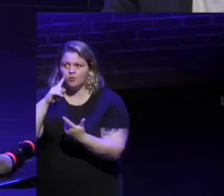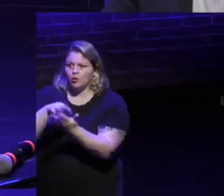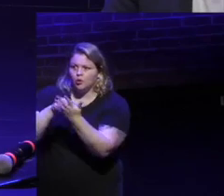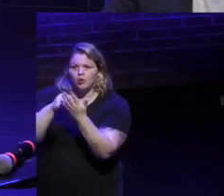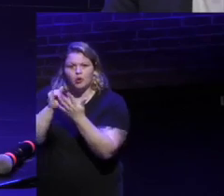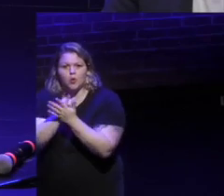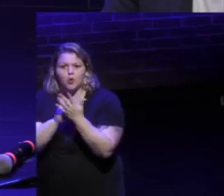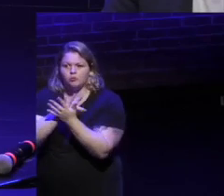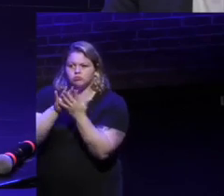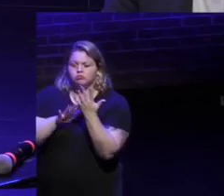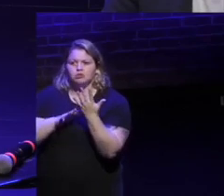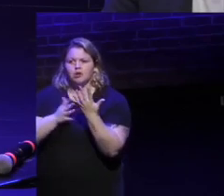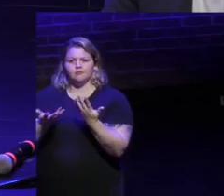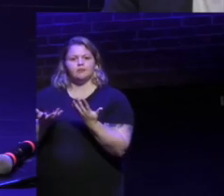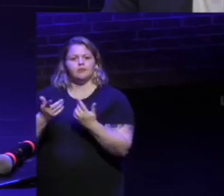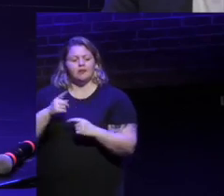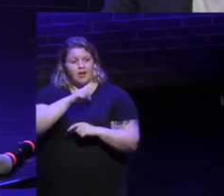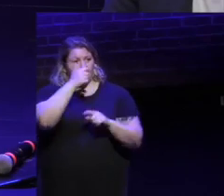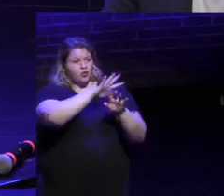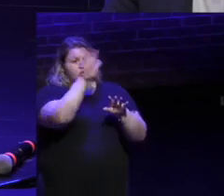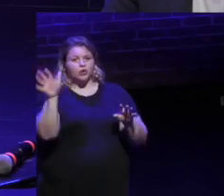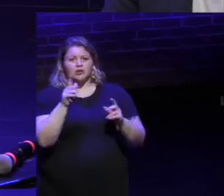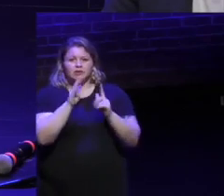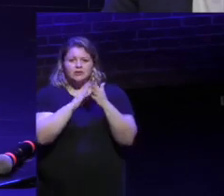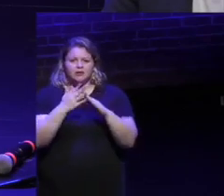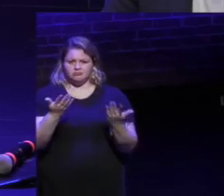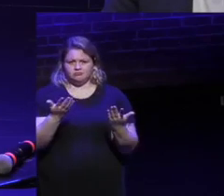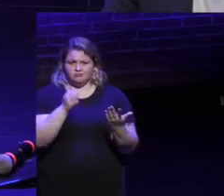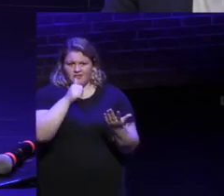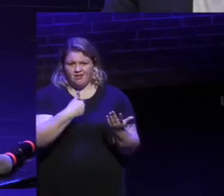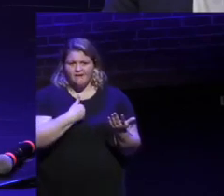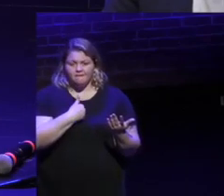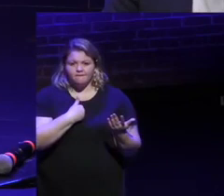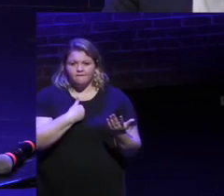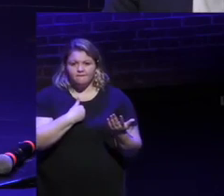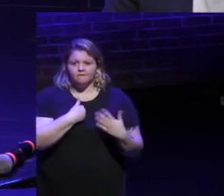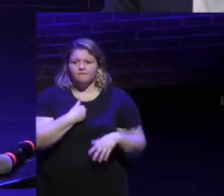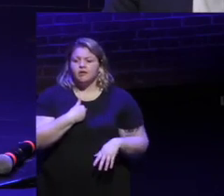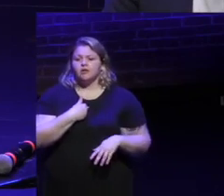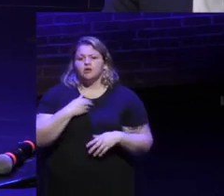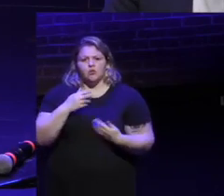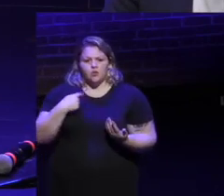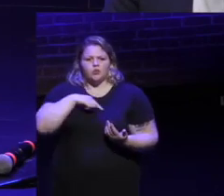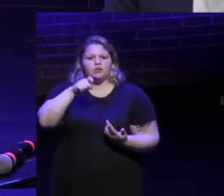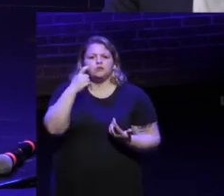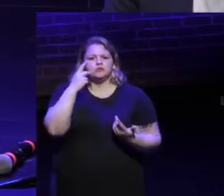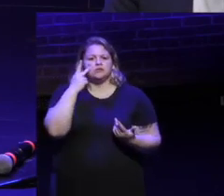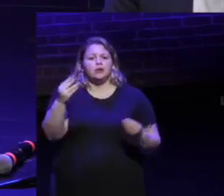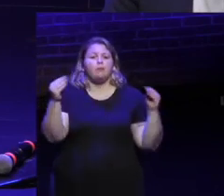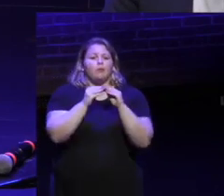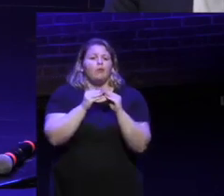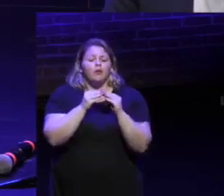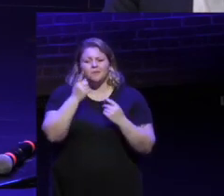has that talent and that drive and just hasn't had the time to lift their head up because they're just trying to get through their